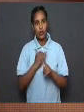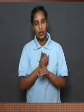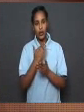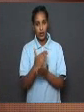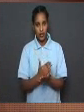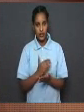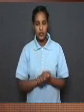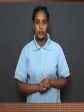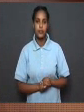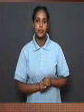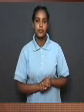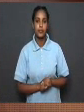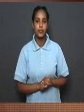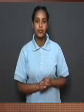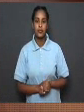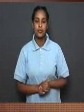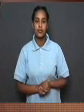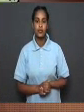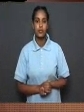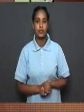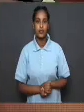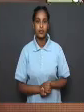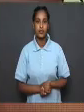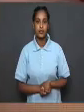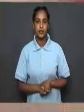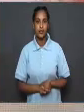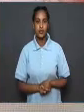Let's get back to our lesson.